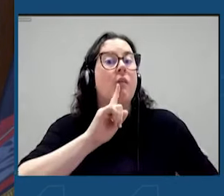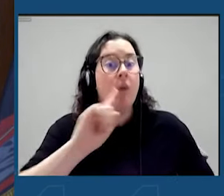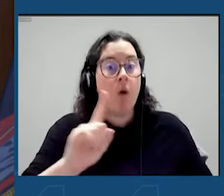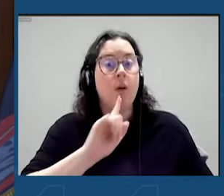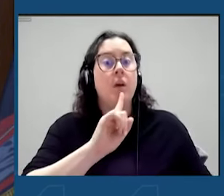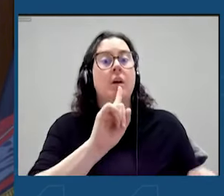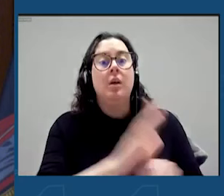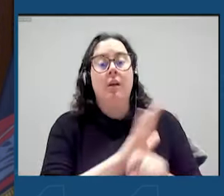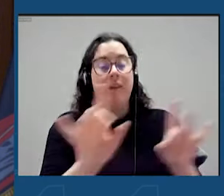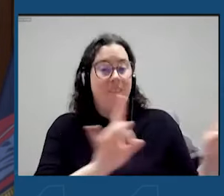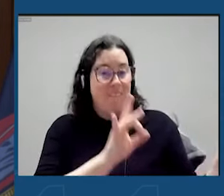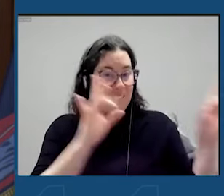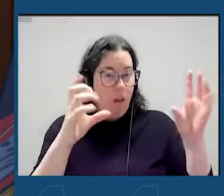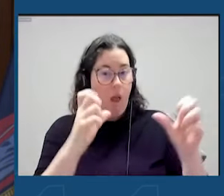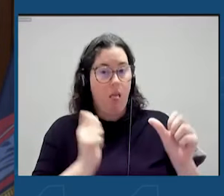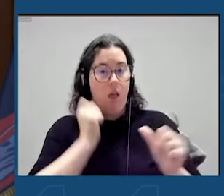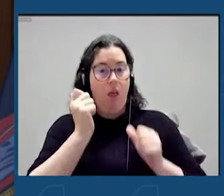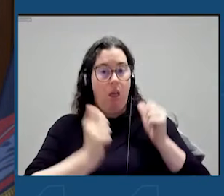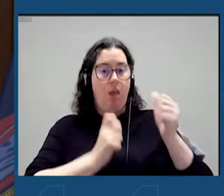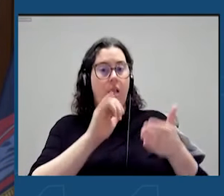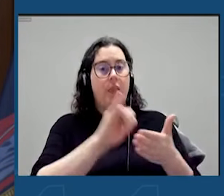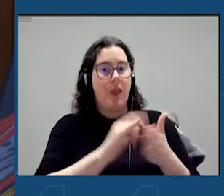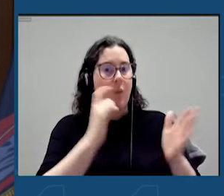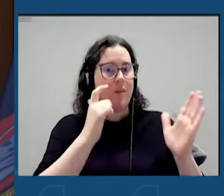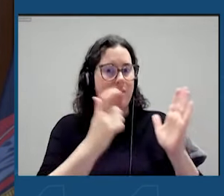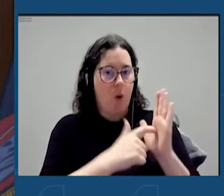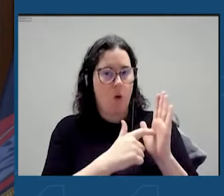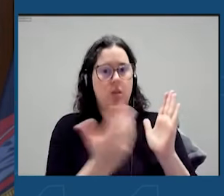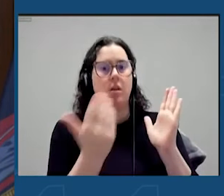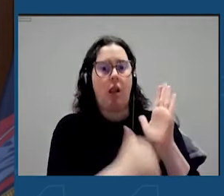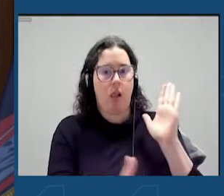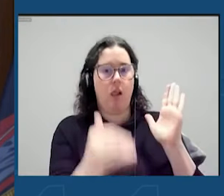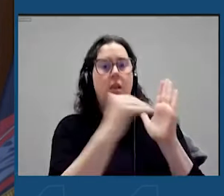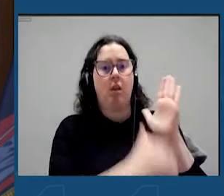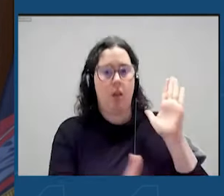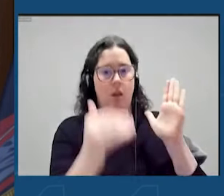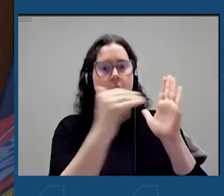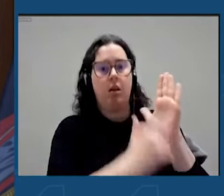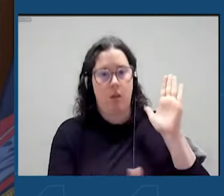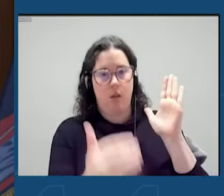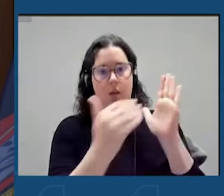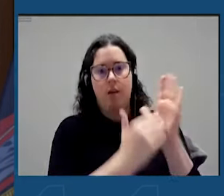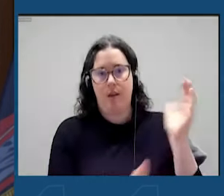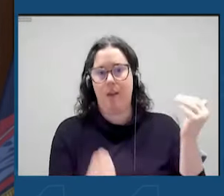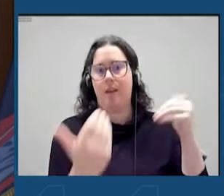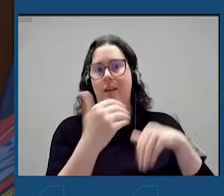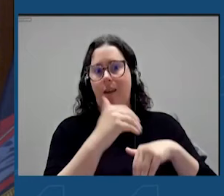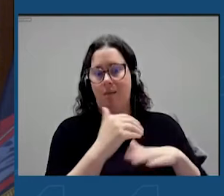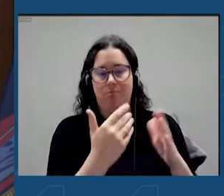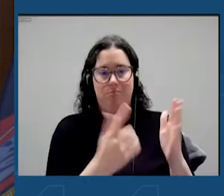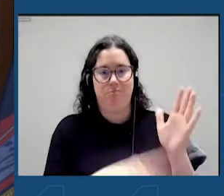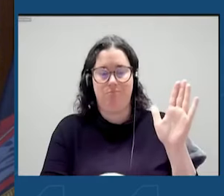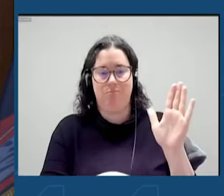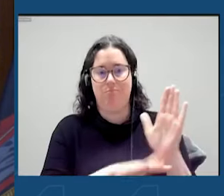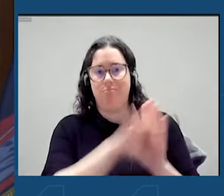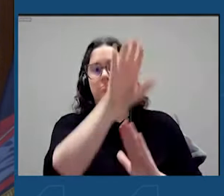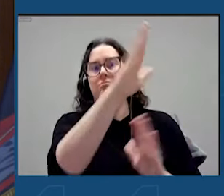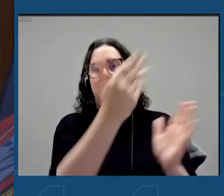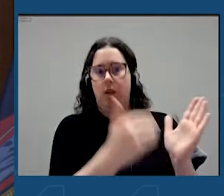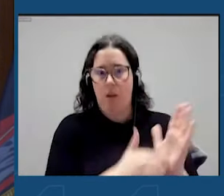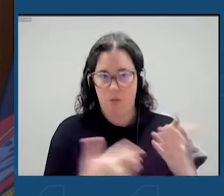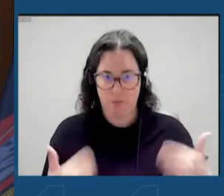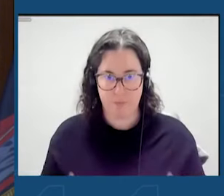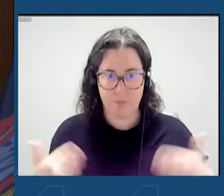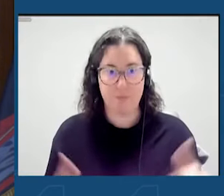we are seeing an uptick in recidivism, people reoffending while they're out. And even bigger increases